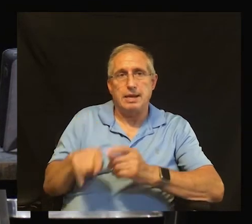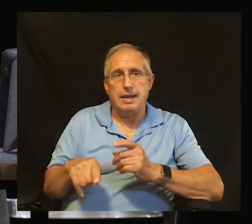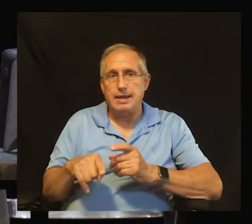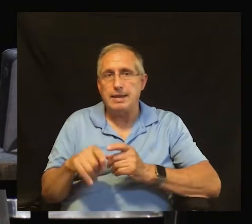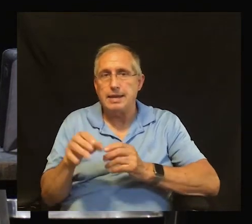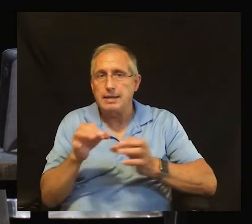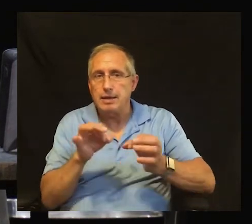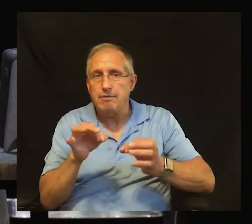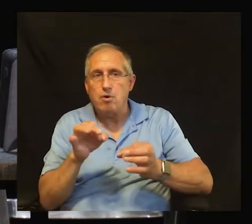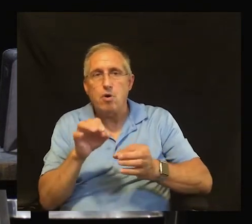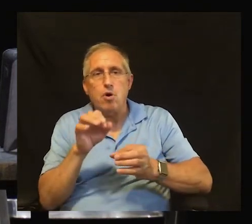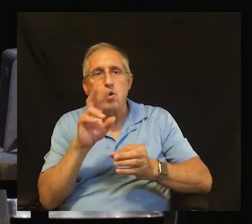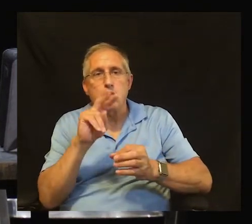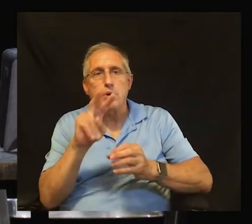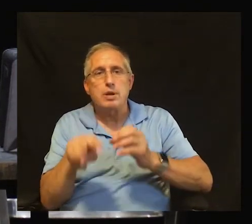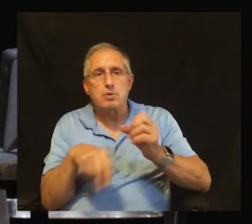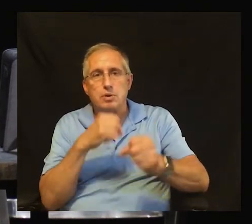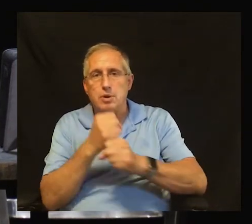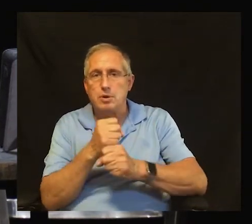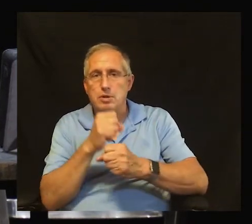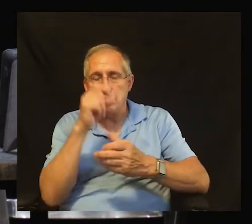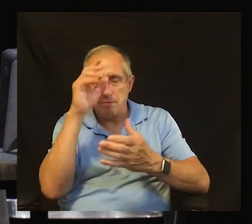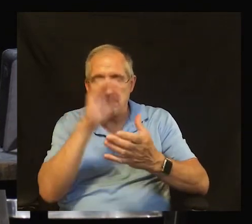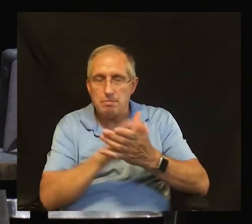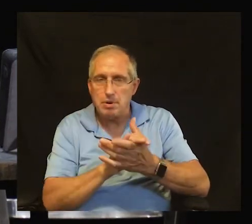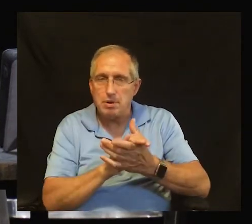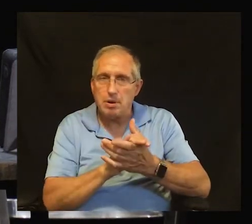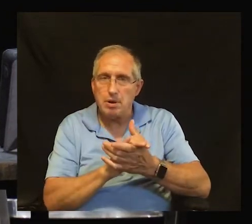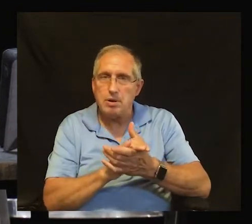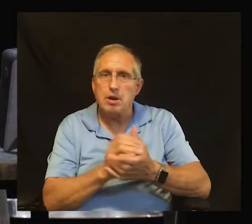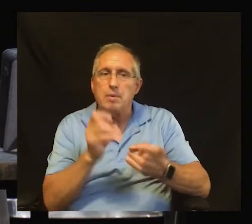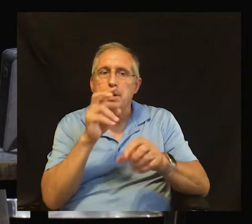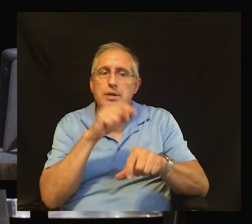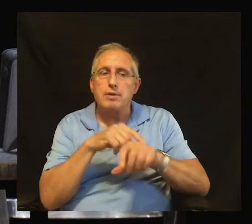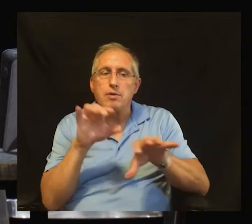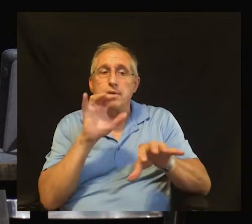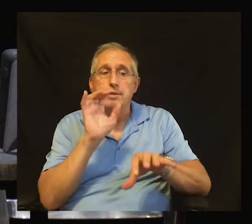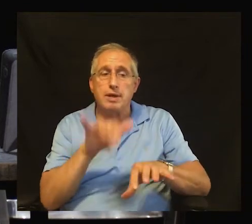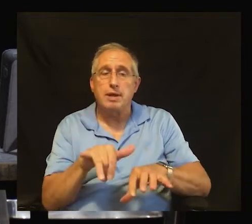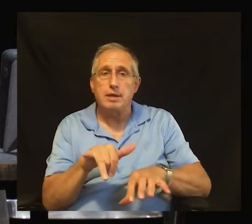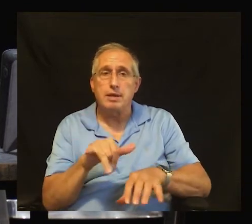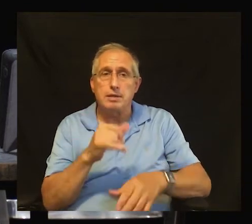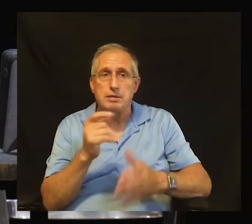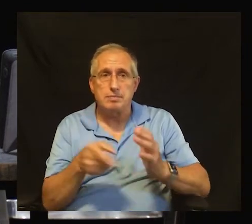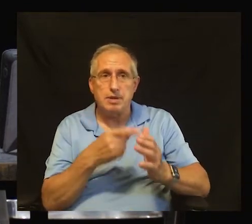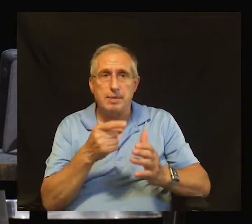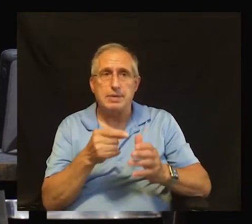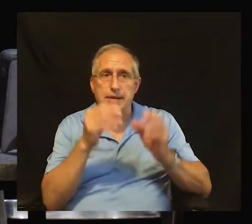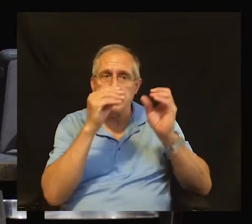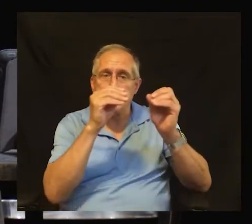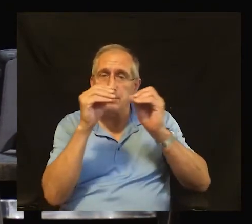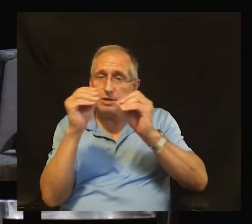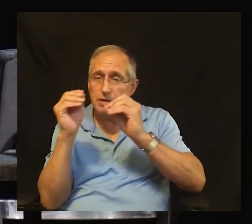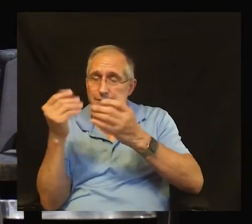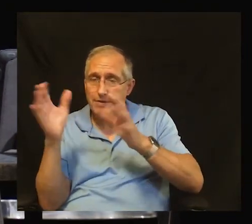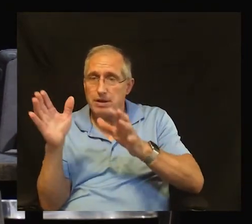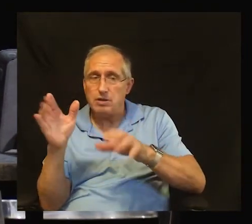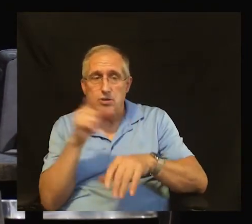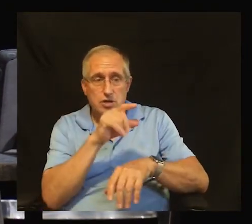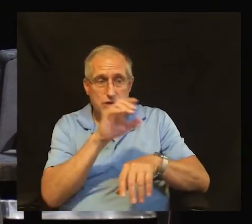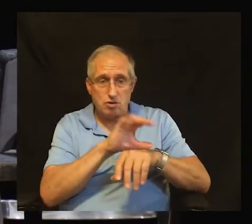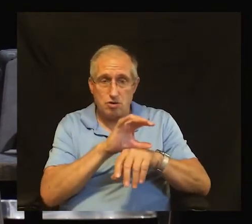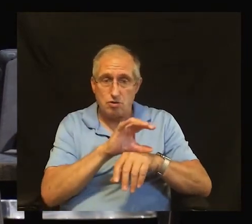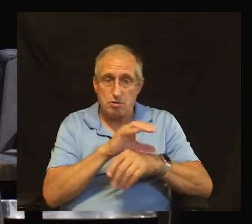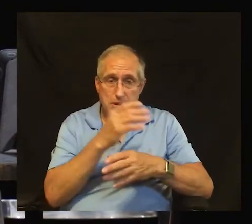I can't tell you over the 22 years of marriage how many times we've done that. Sometimes when I finish teaching and she's